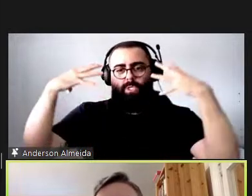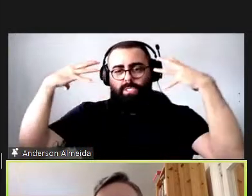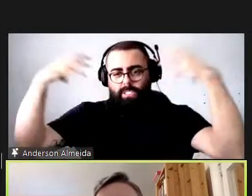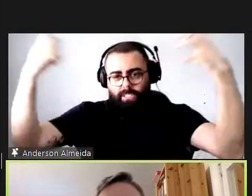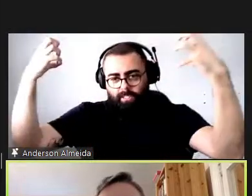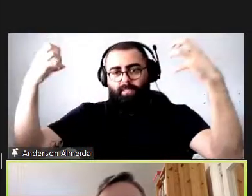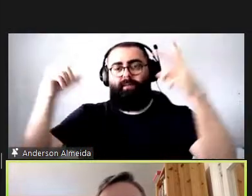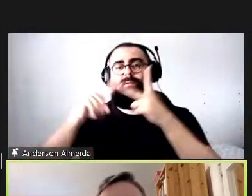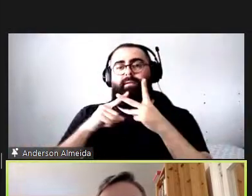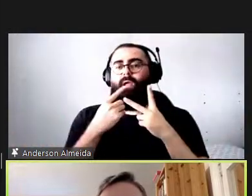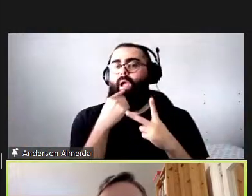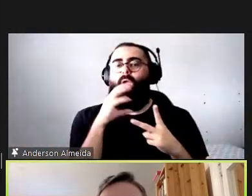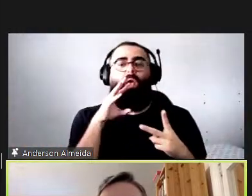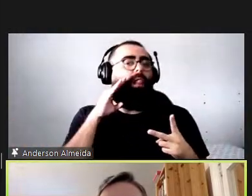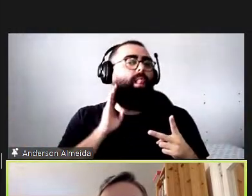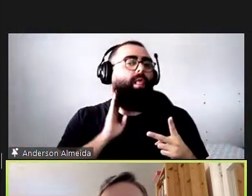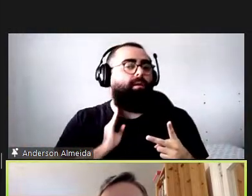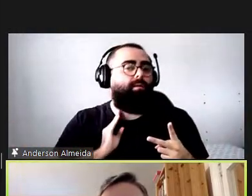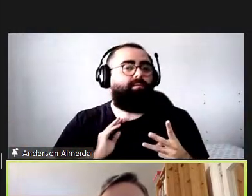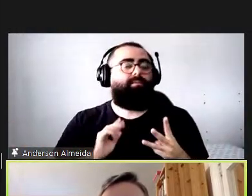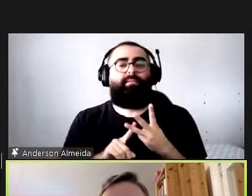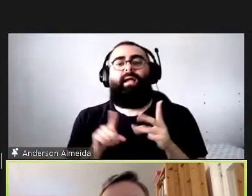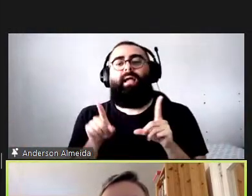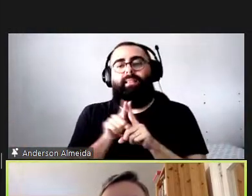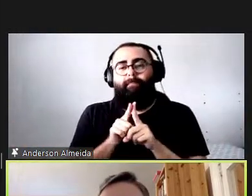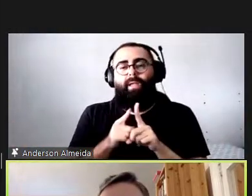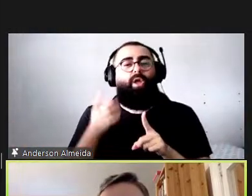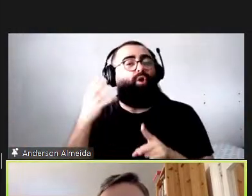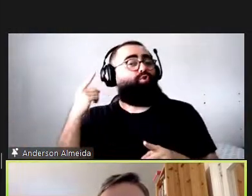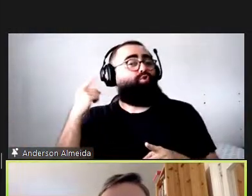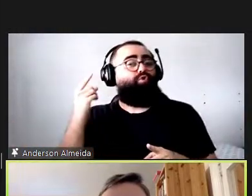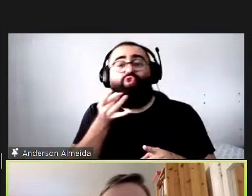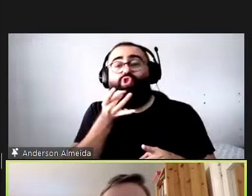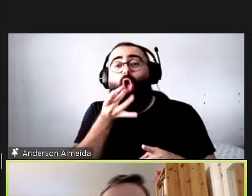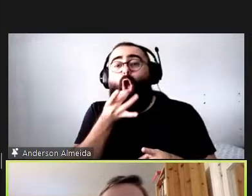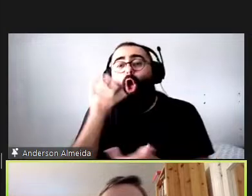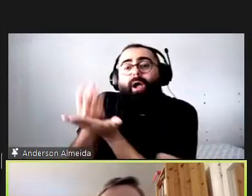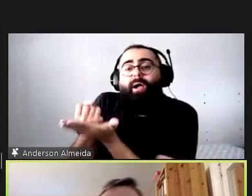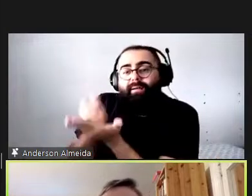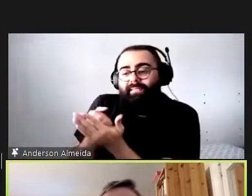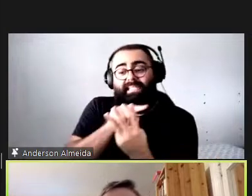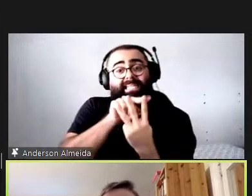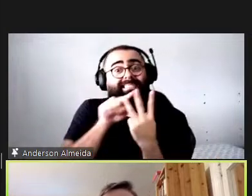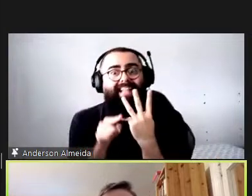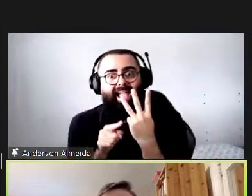other, as well as using the same spatial coordinates as each other.